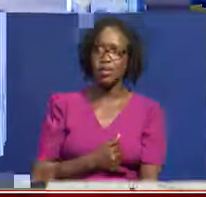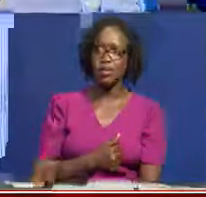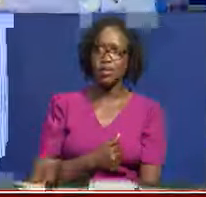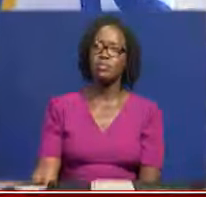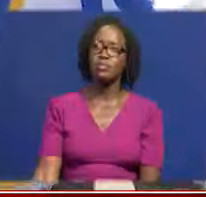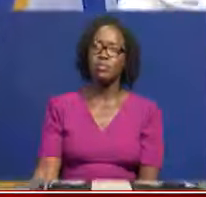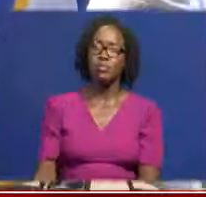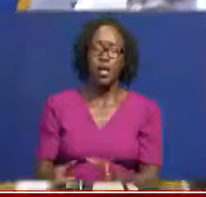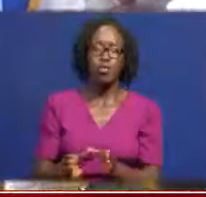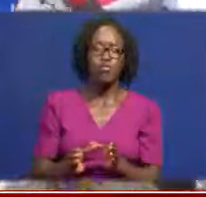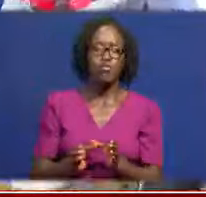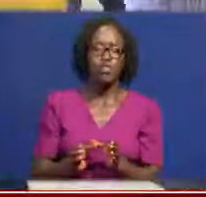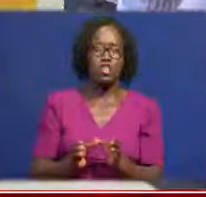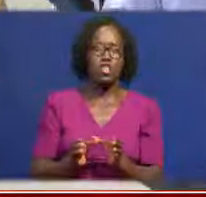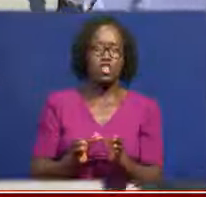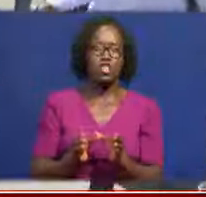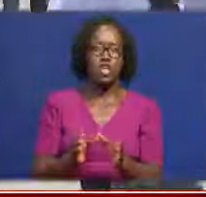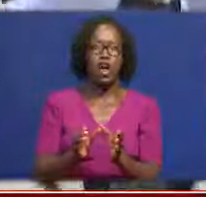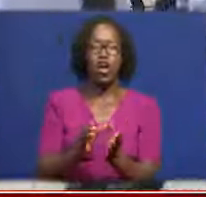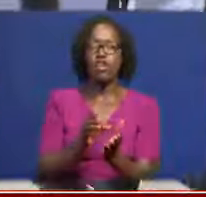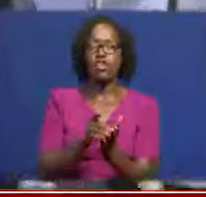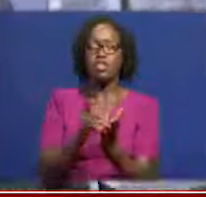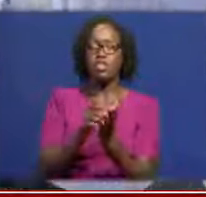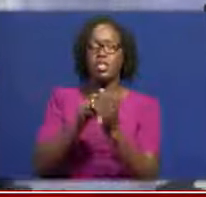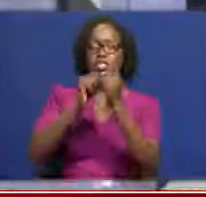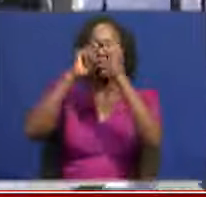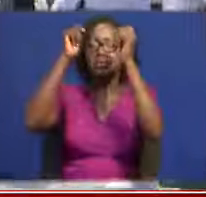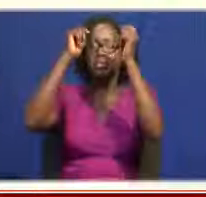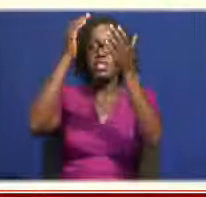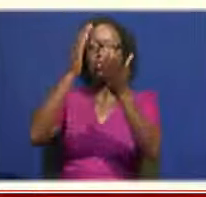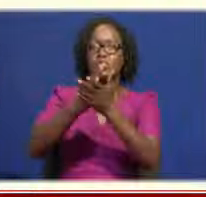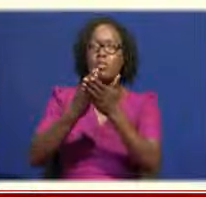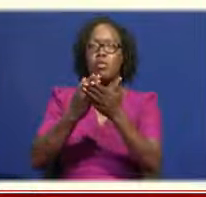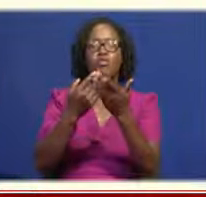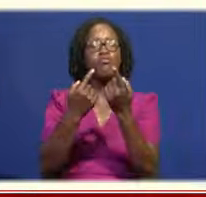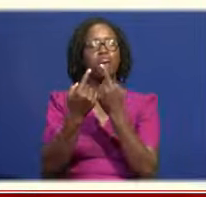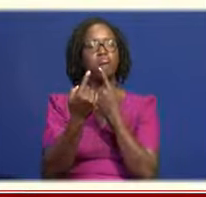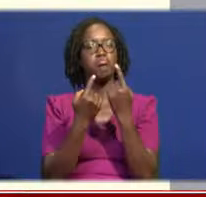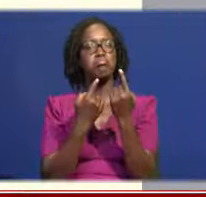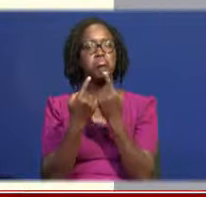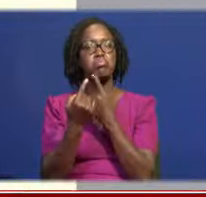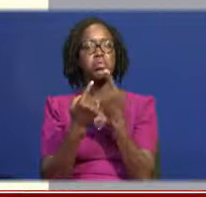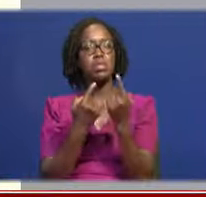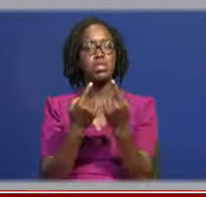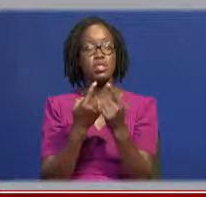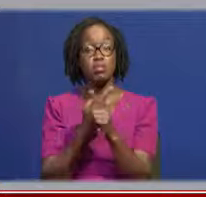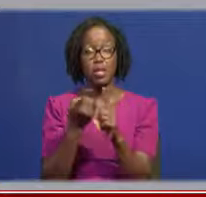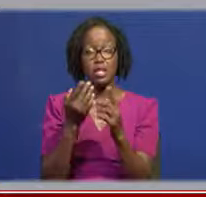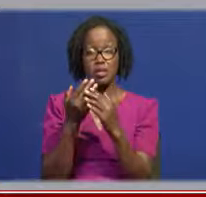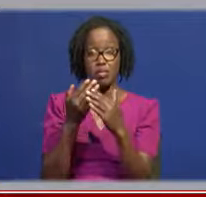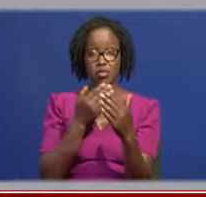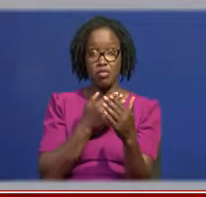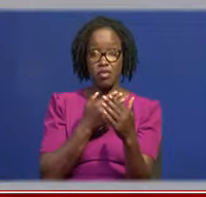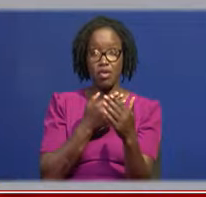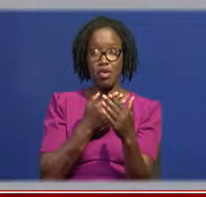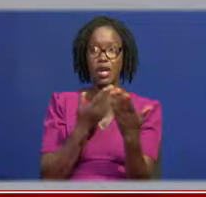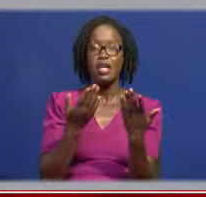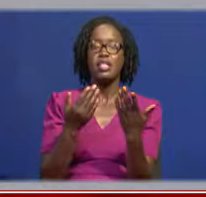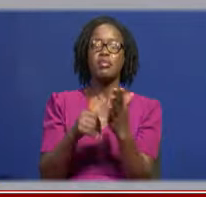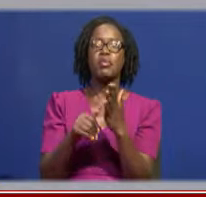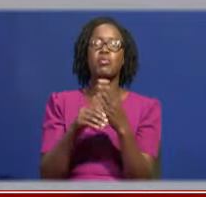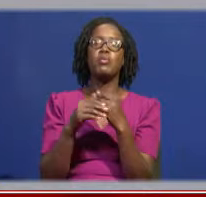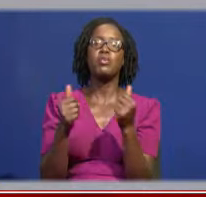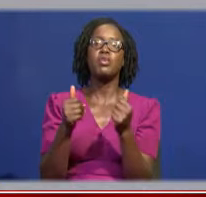Pressure continues to mount on medics to call off their strike to pave way for talks. But even before the stalemate is